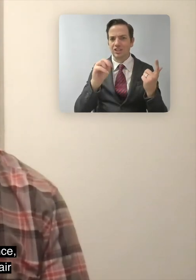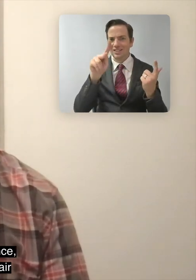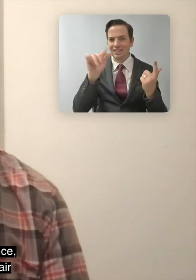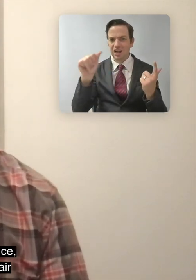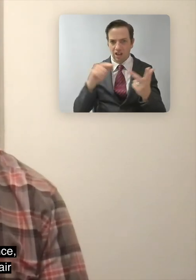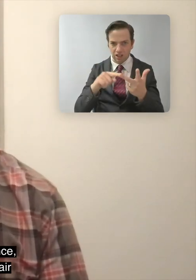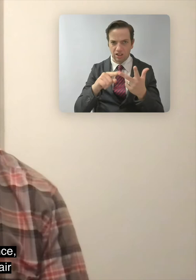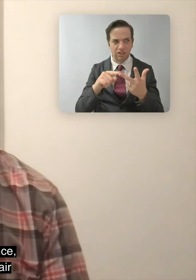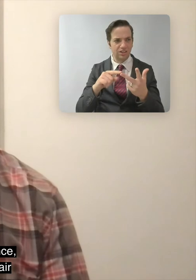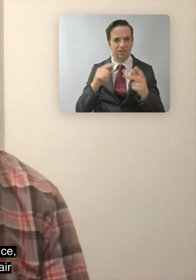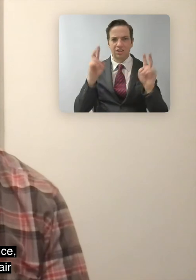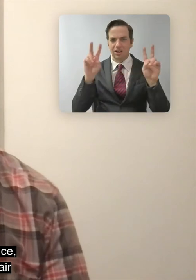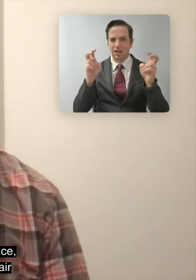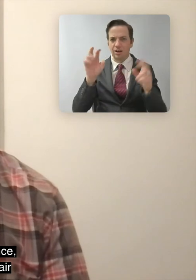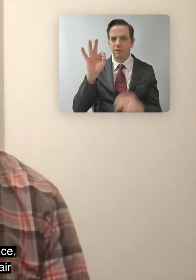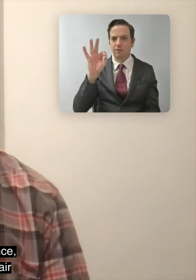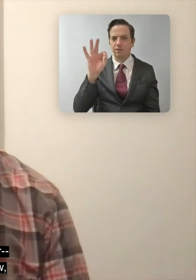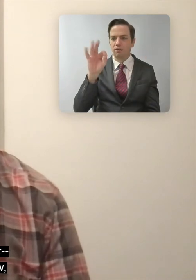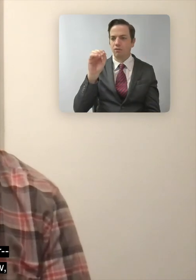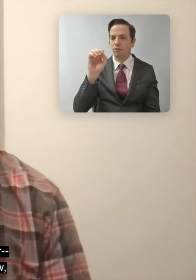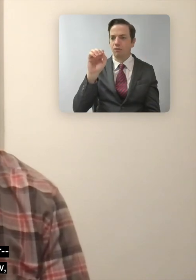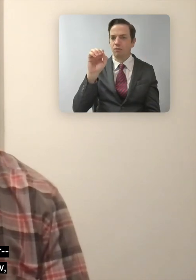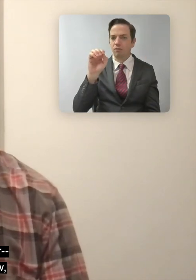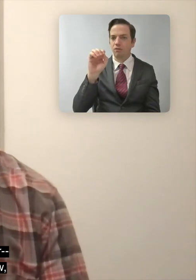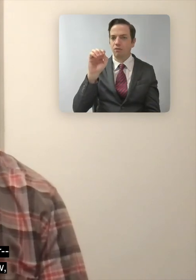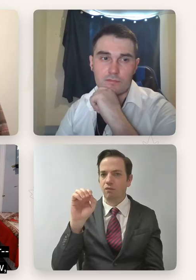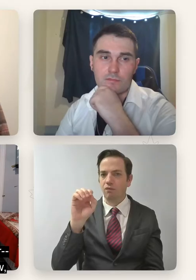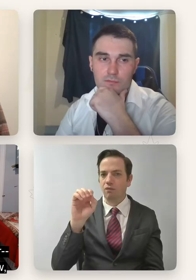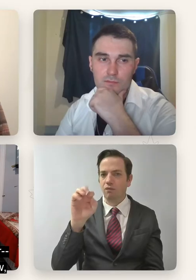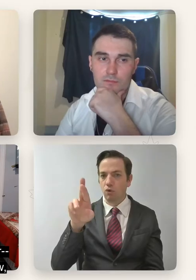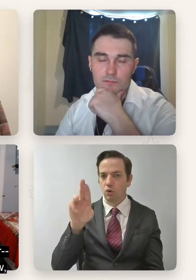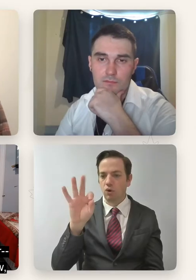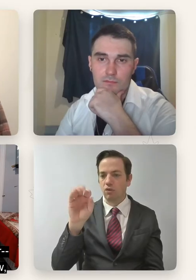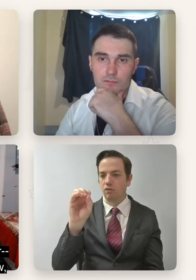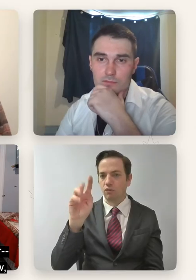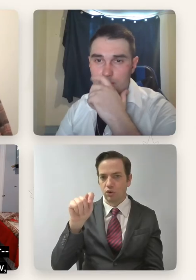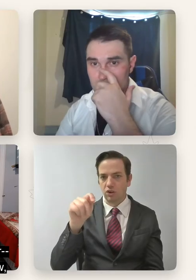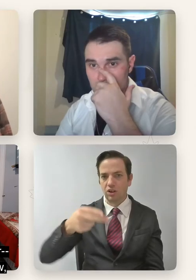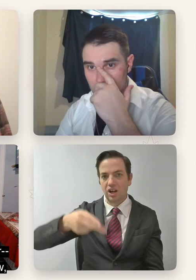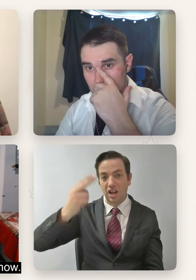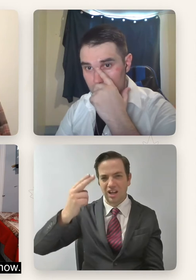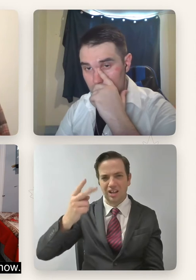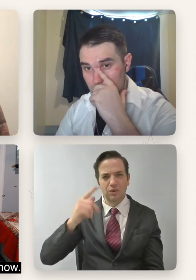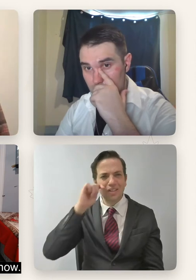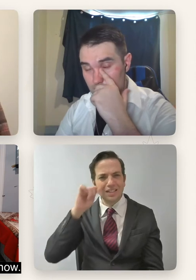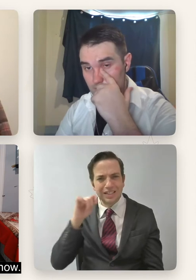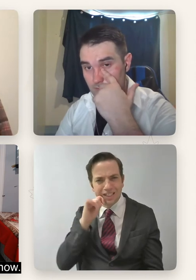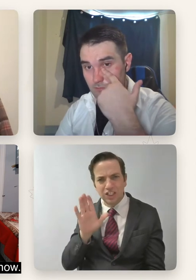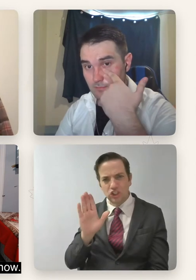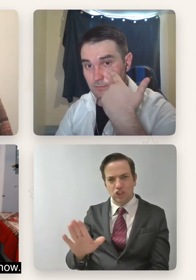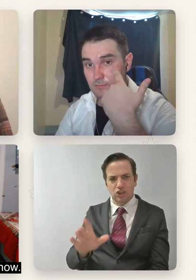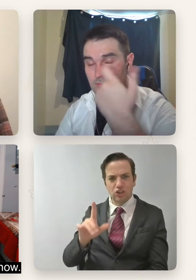Sundance and is about a wheelchair-using teenager and her, her sexuality, you know, something that I've